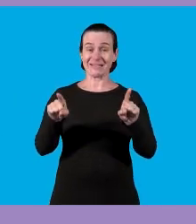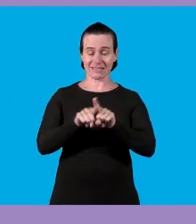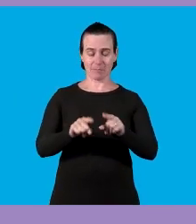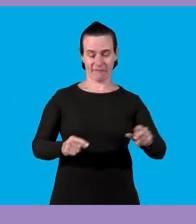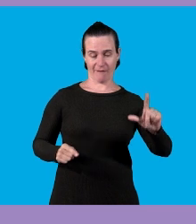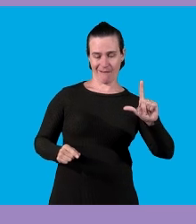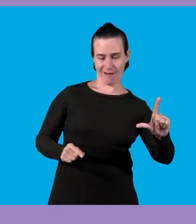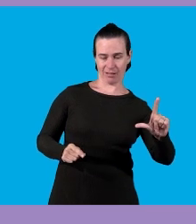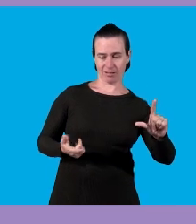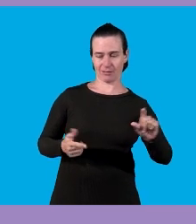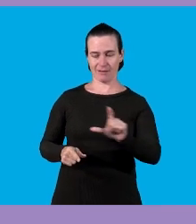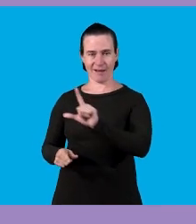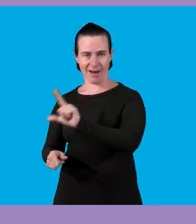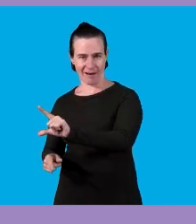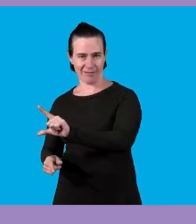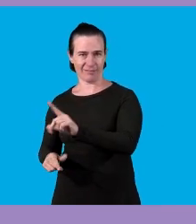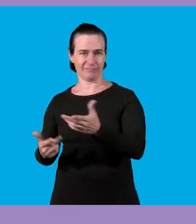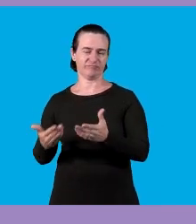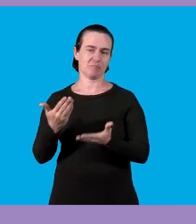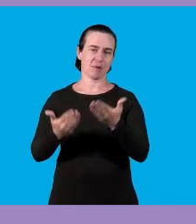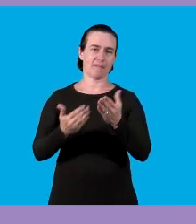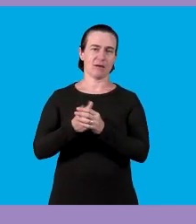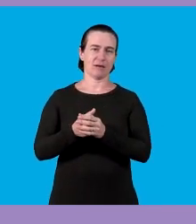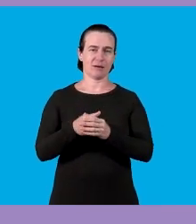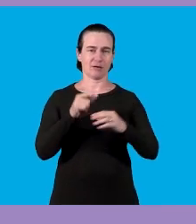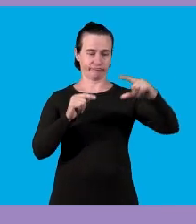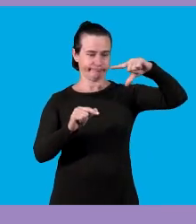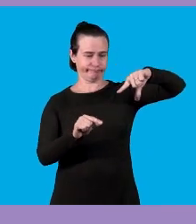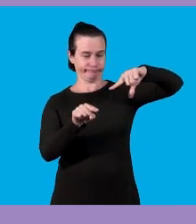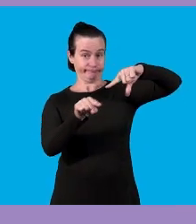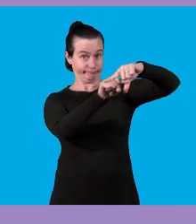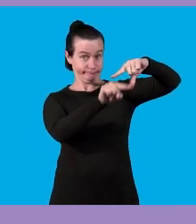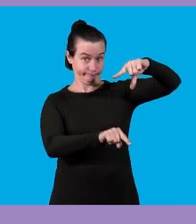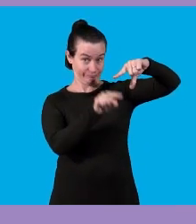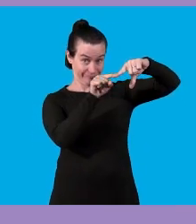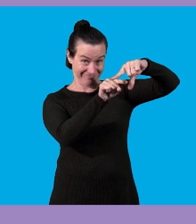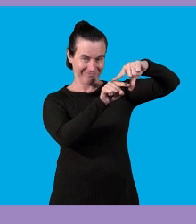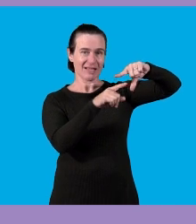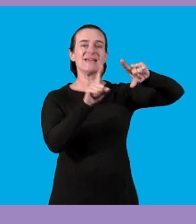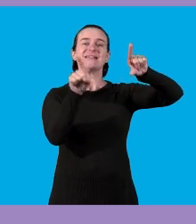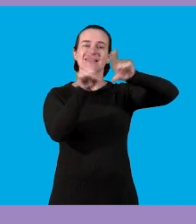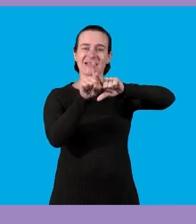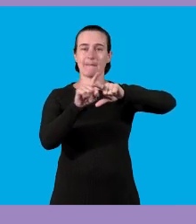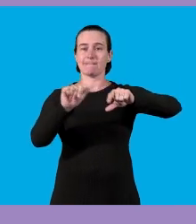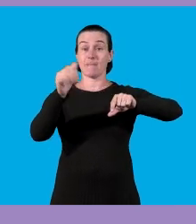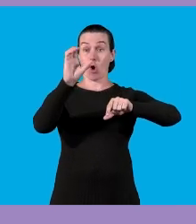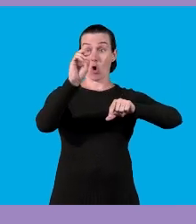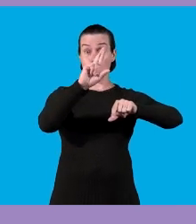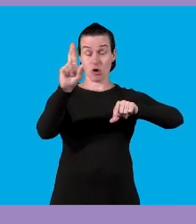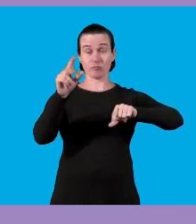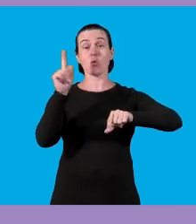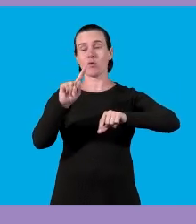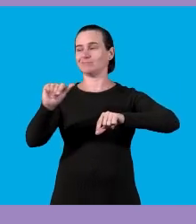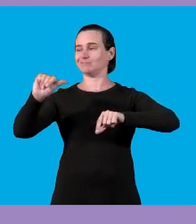same with the angles, corresponding angles. If you are looking at an acute angle of that diagram, you then find a corresponding